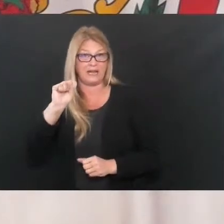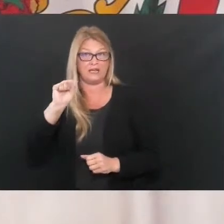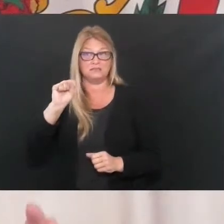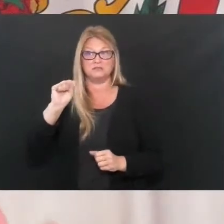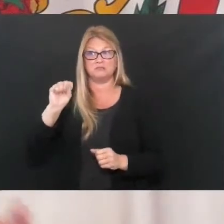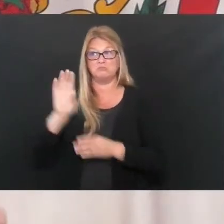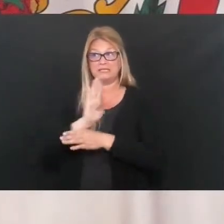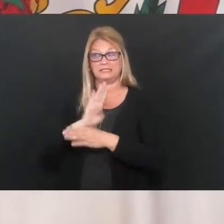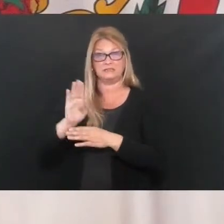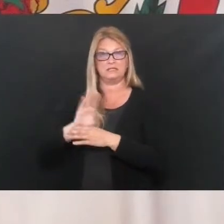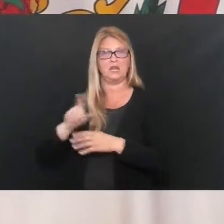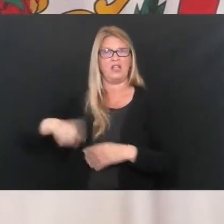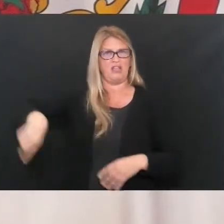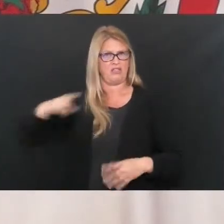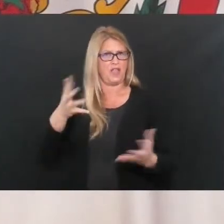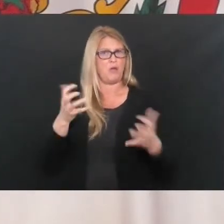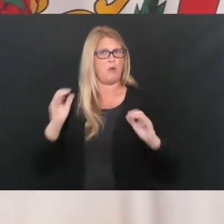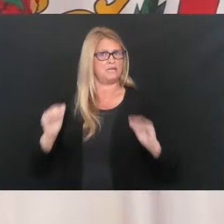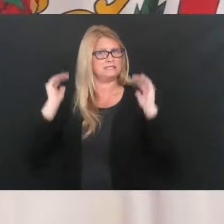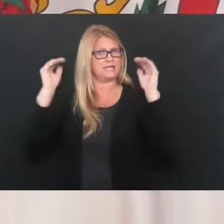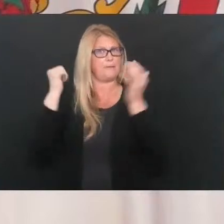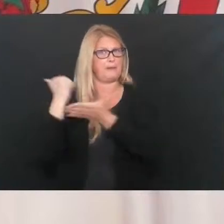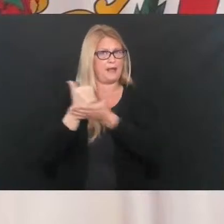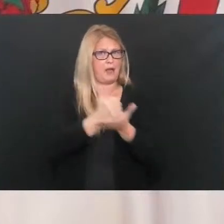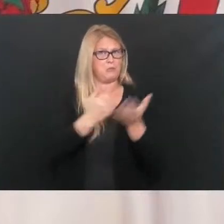They wanted to step up.